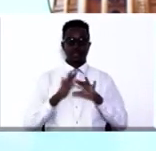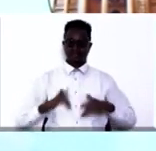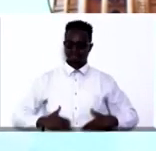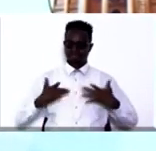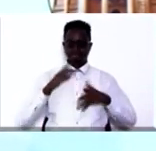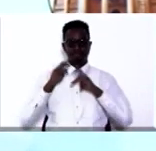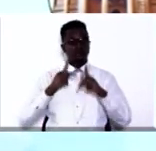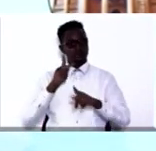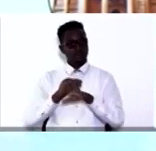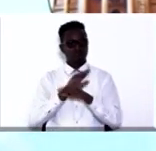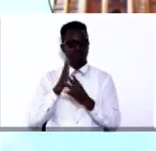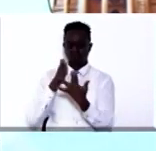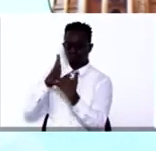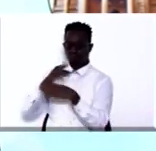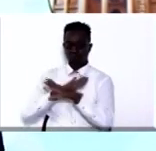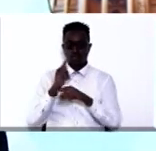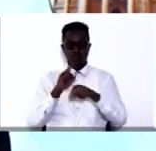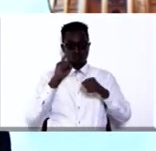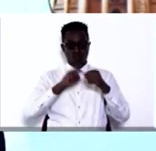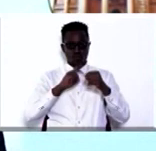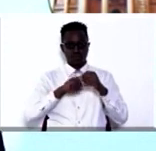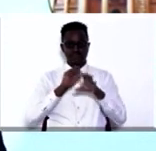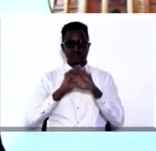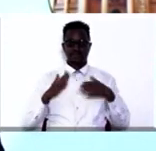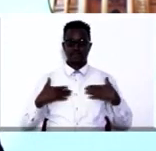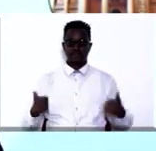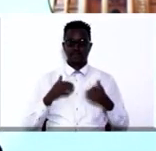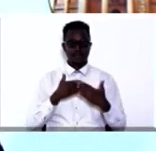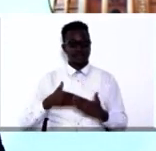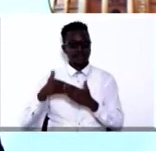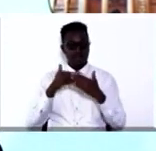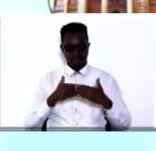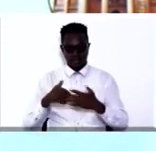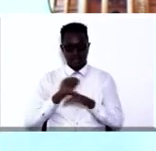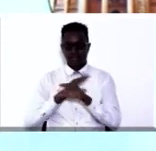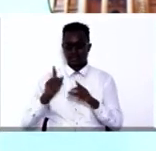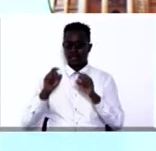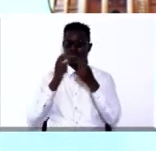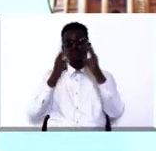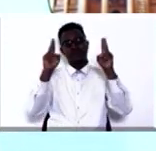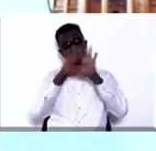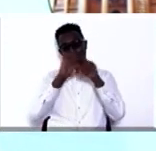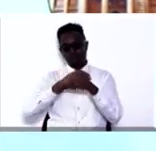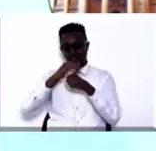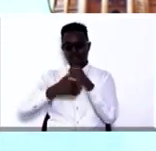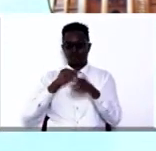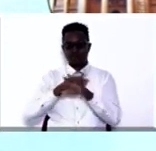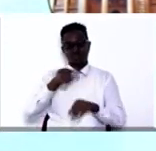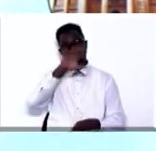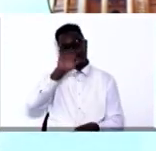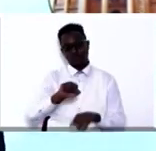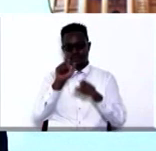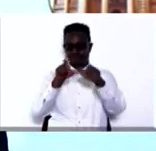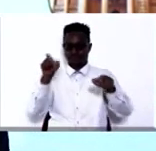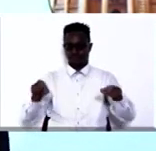to provide access to quality health care and universal health coverage to all South Africans. We will make